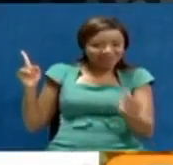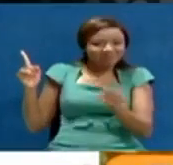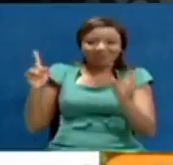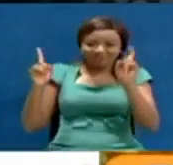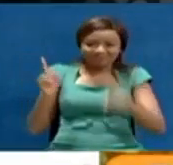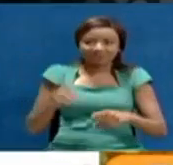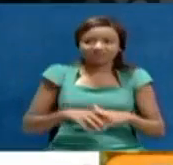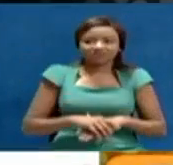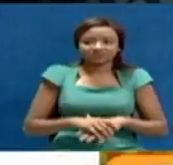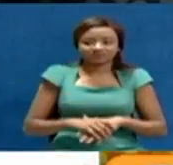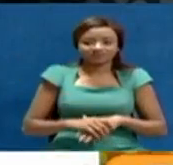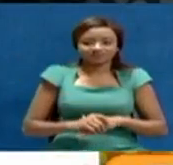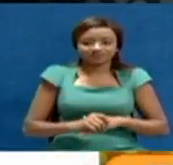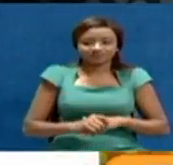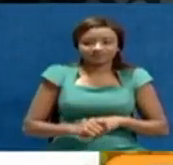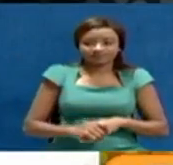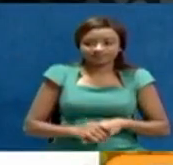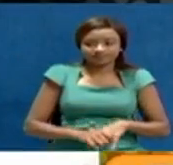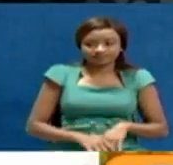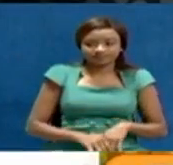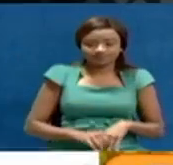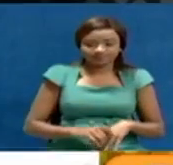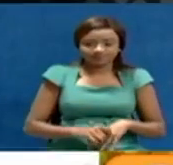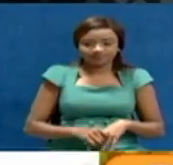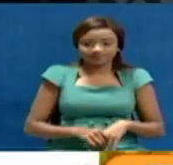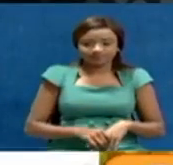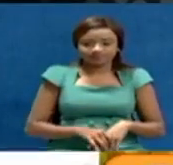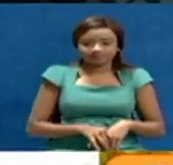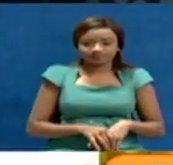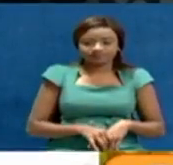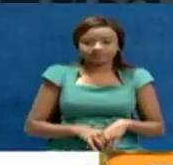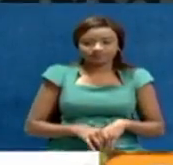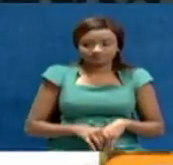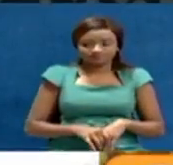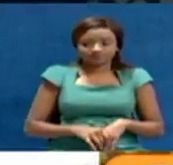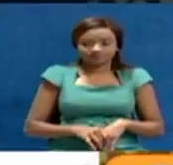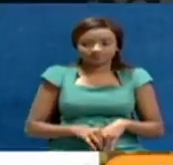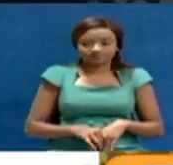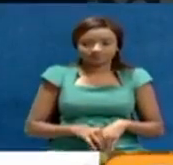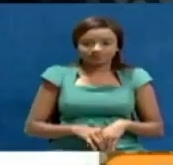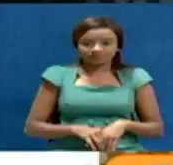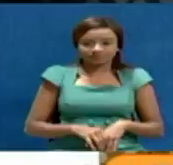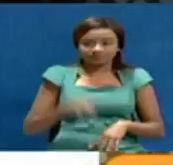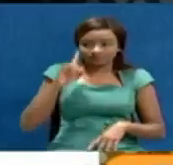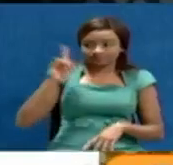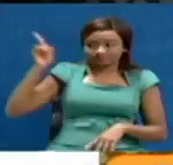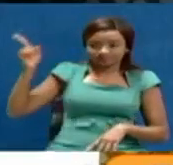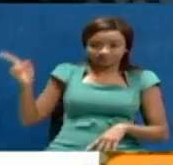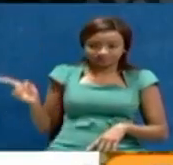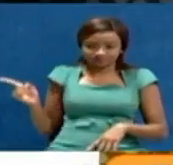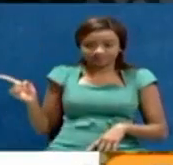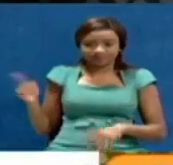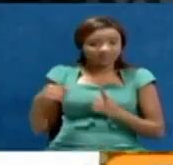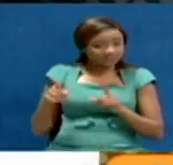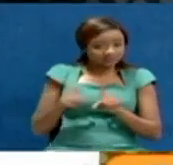Water and Natural Resources 10%, Ministry of Health 10%, NEMA 40%, EPZA 10%,